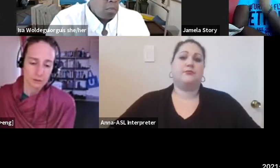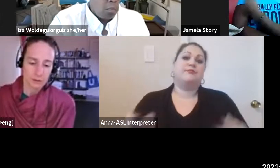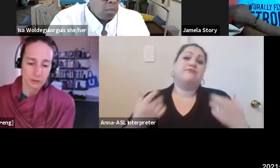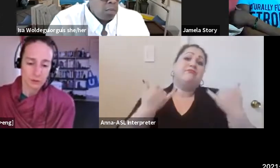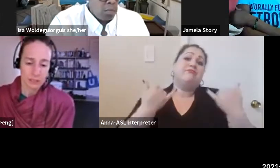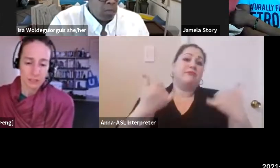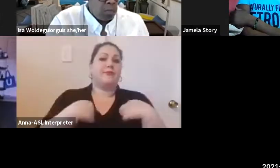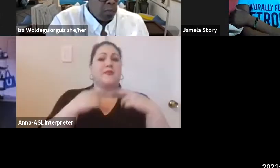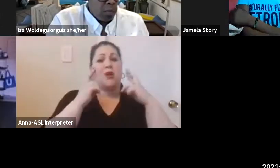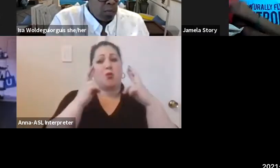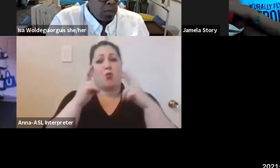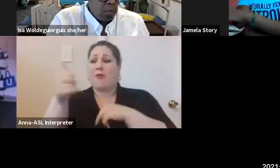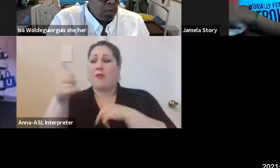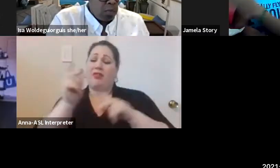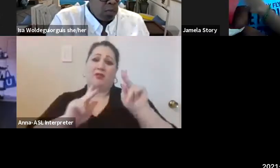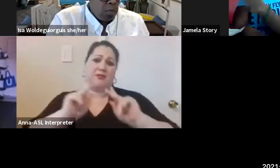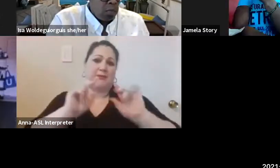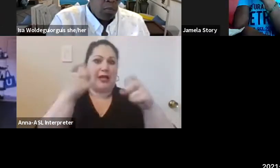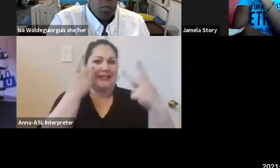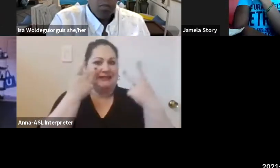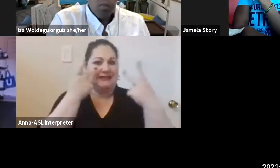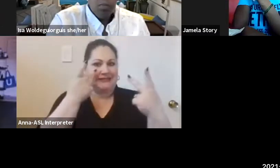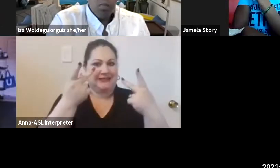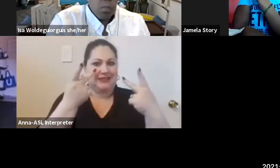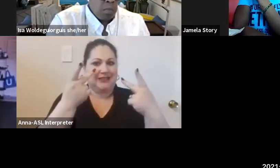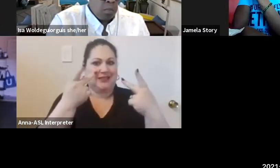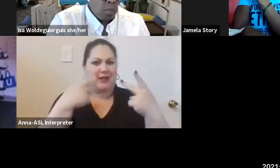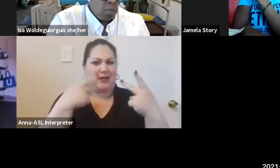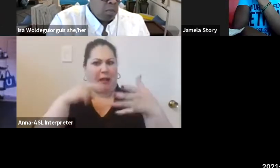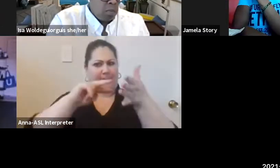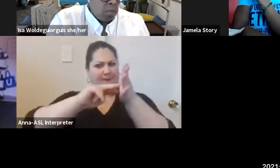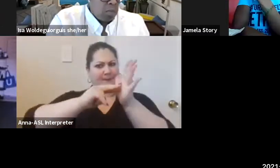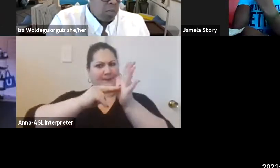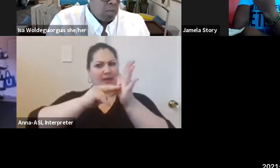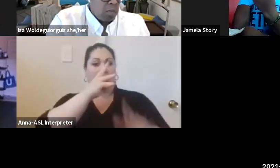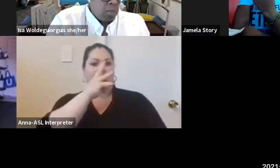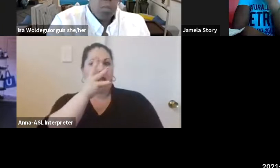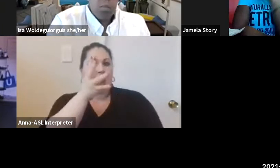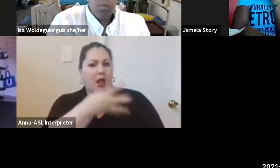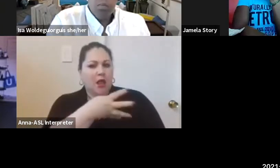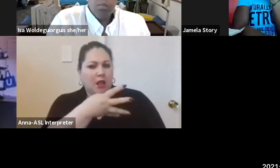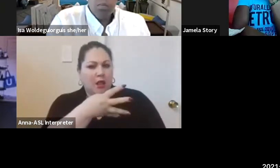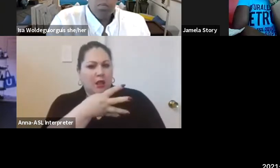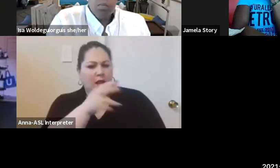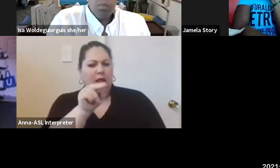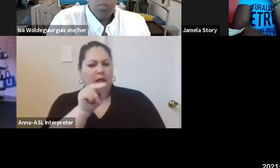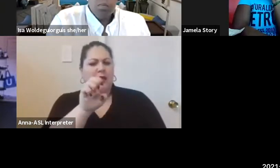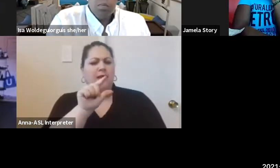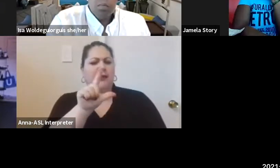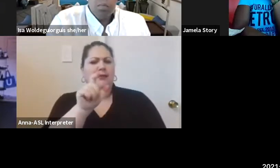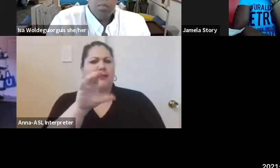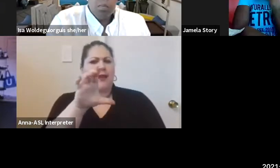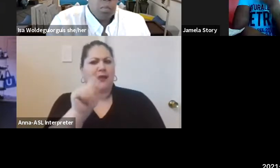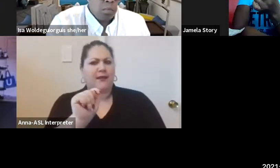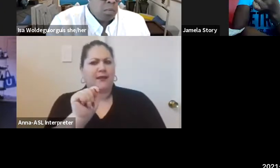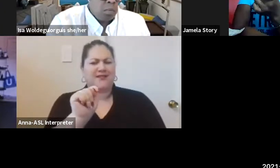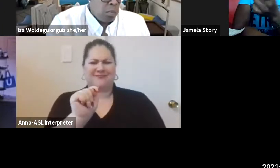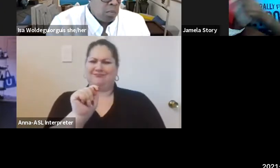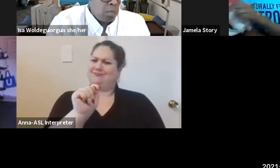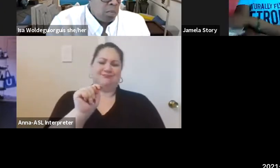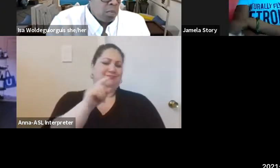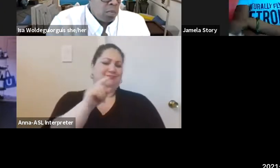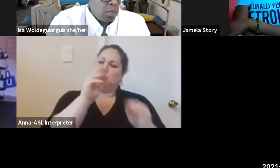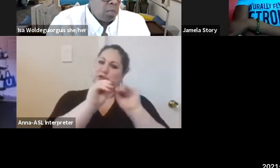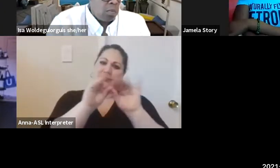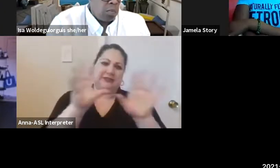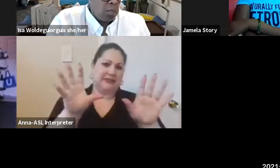how the definitions of neglect were blurred because of the ways that many of the professionals that